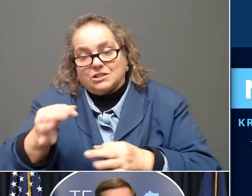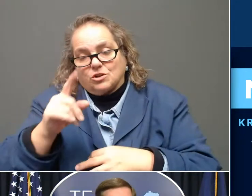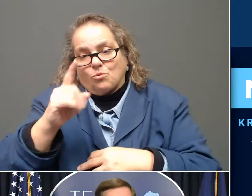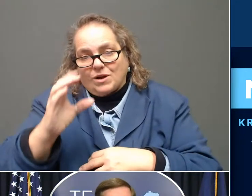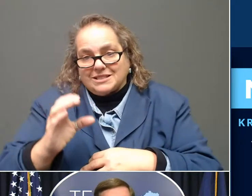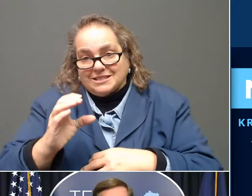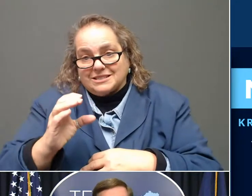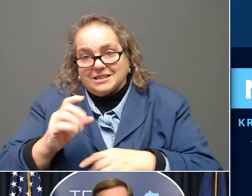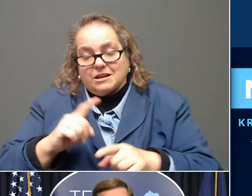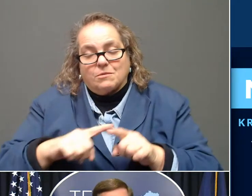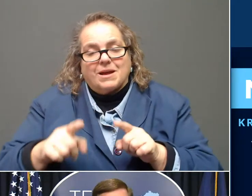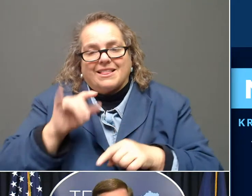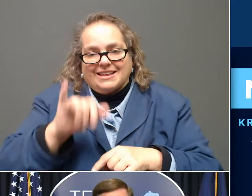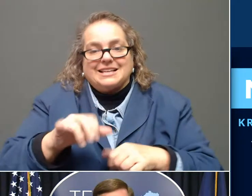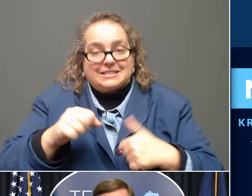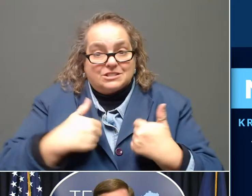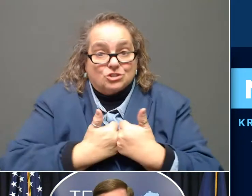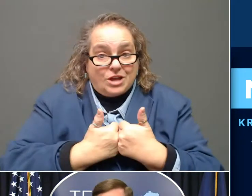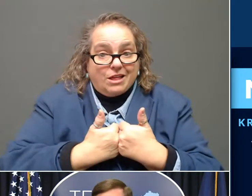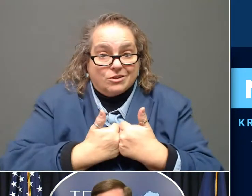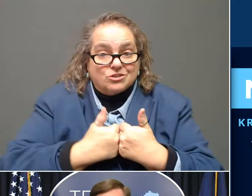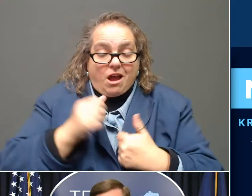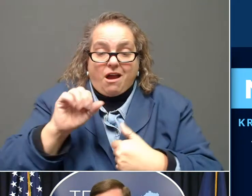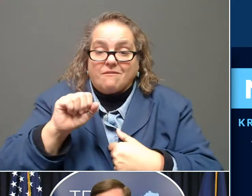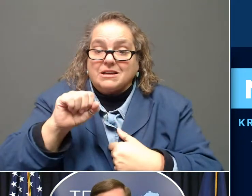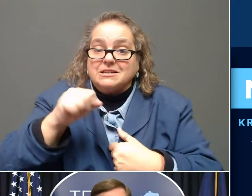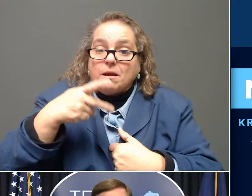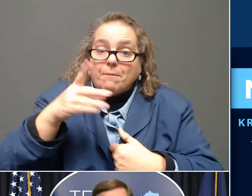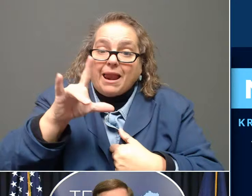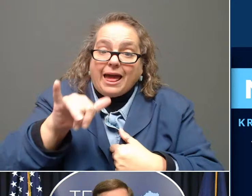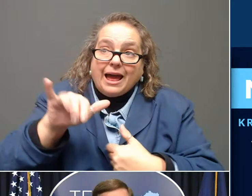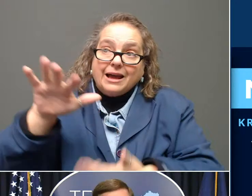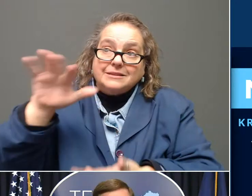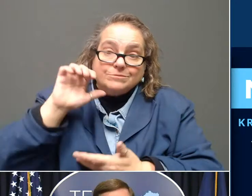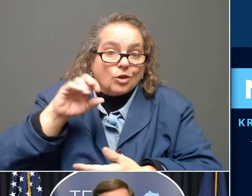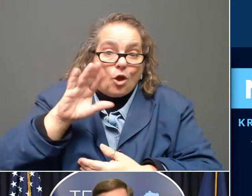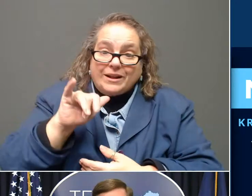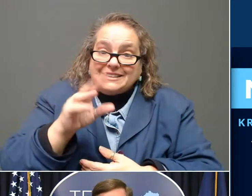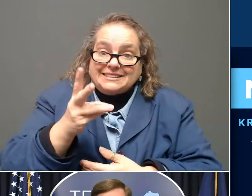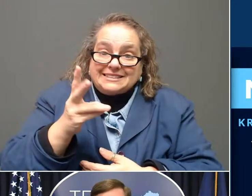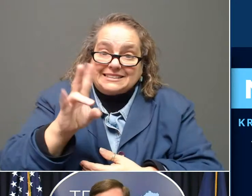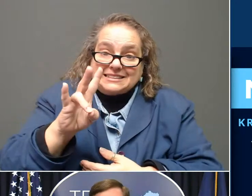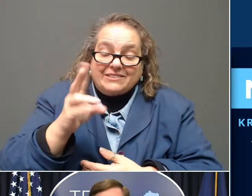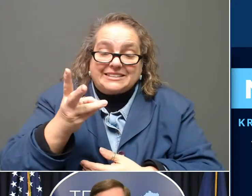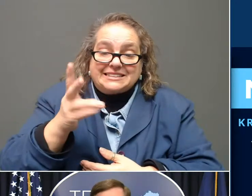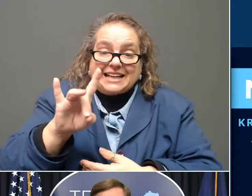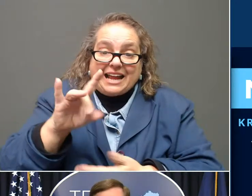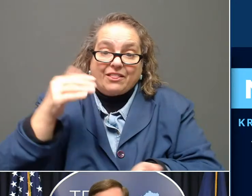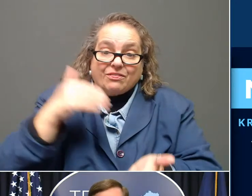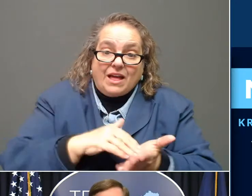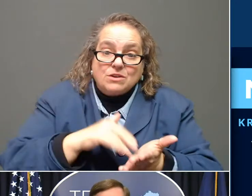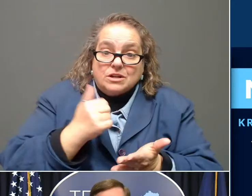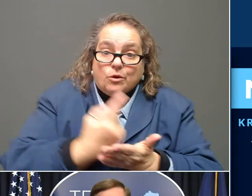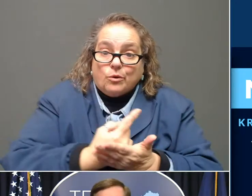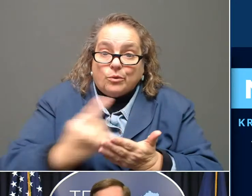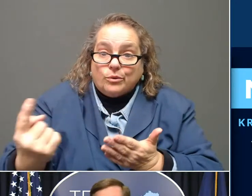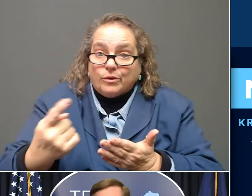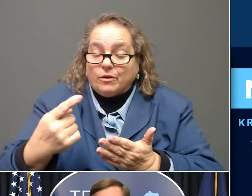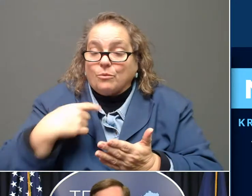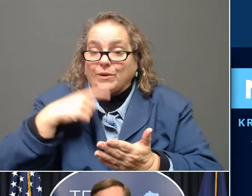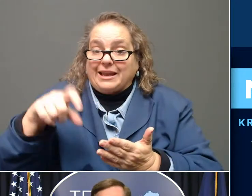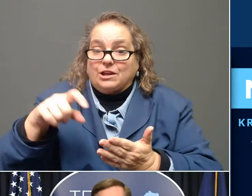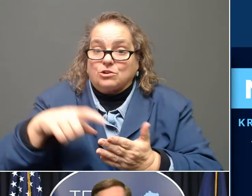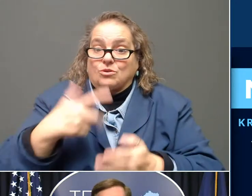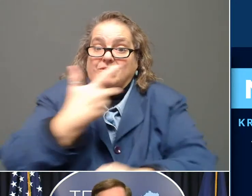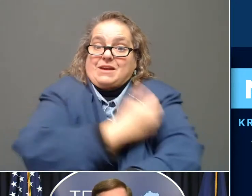you look through, there's our clergy. Our clergy falls in 1C, and think about the visits they make